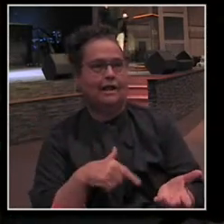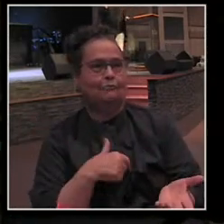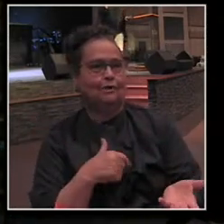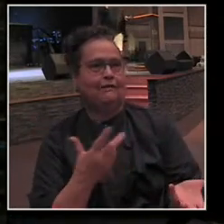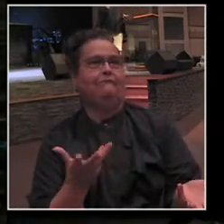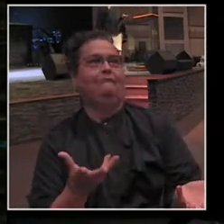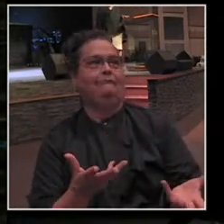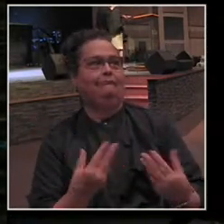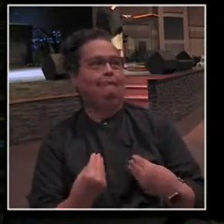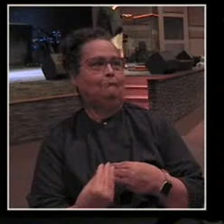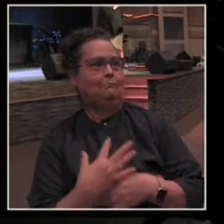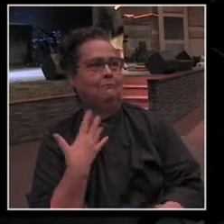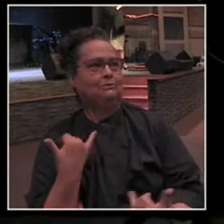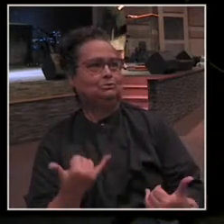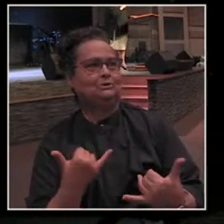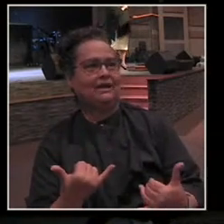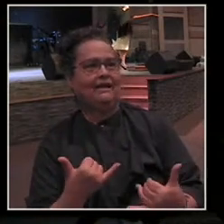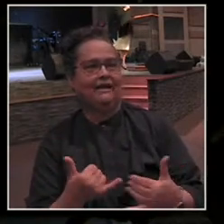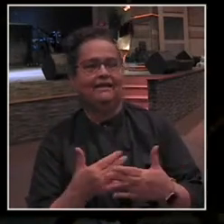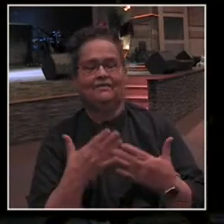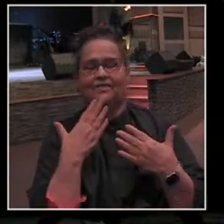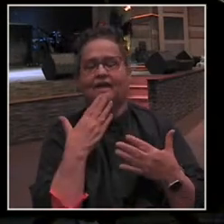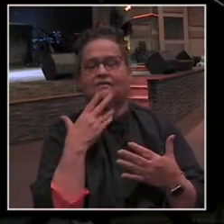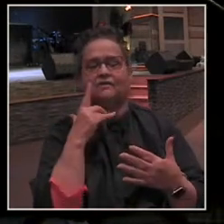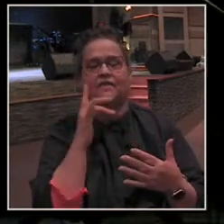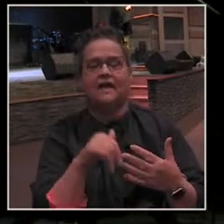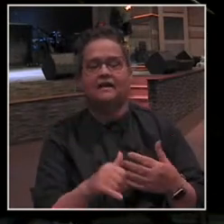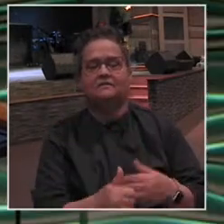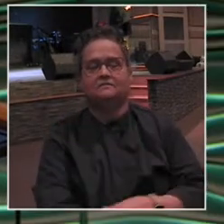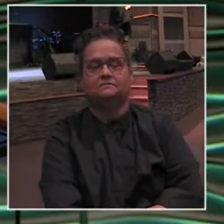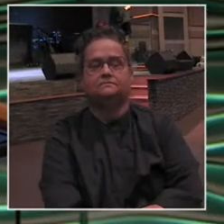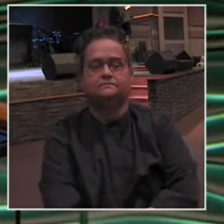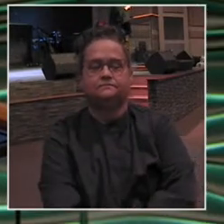as well. So thankful for that, so thankful.